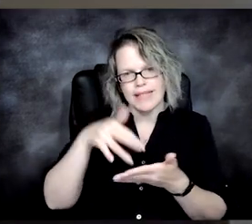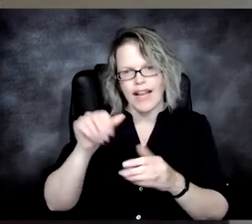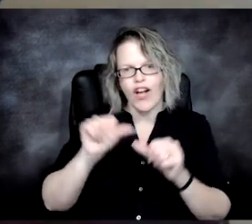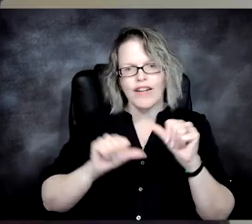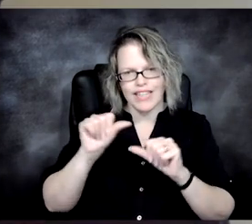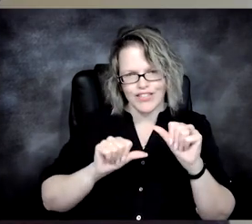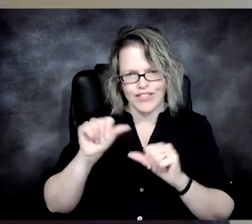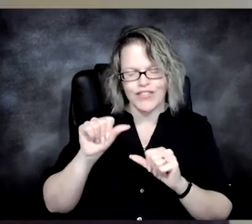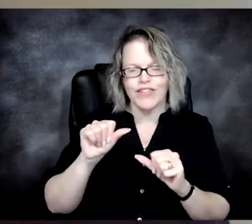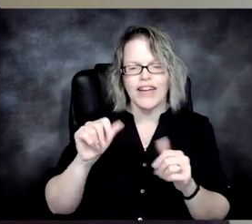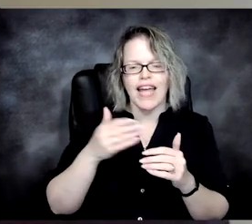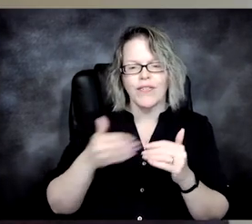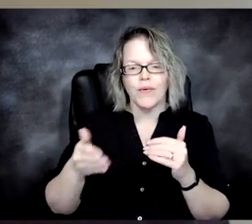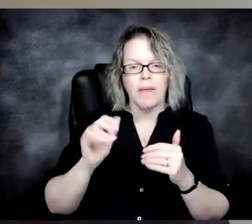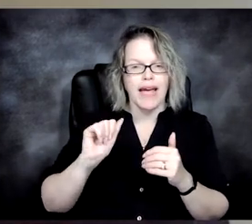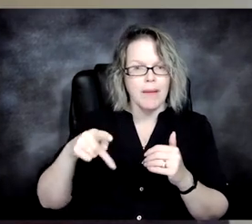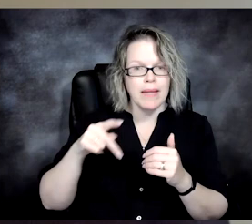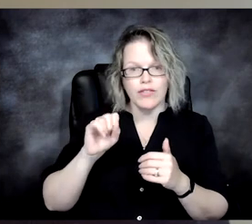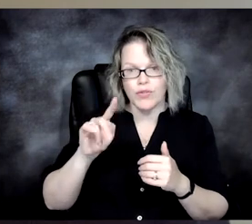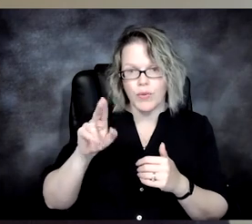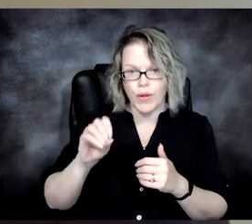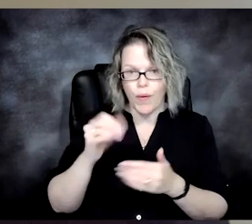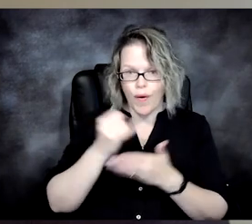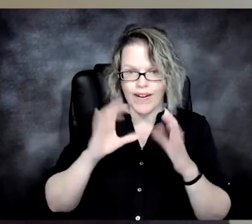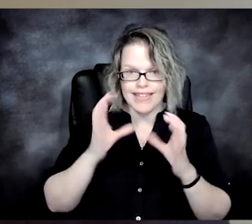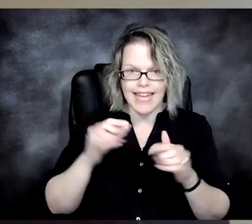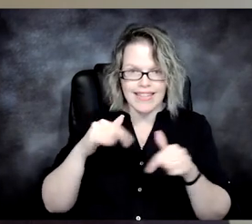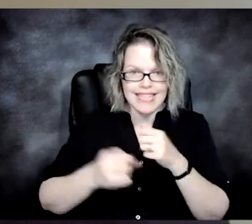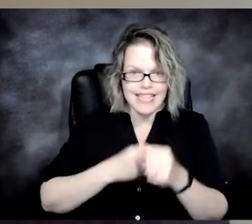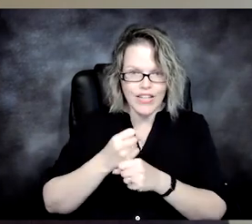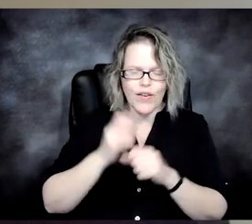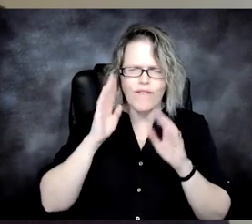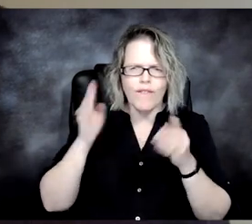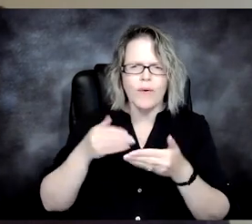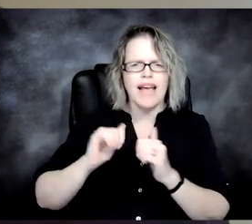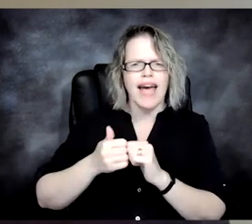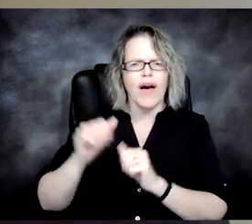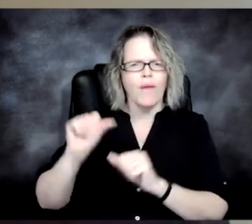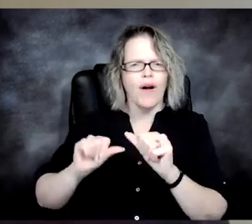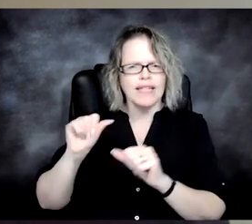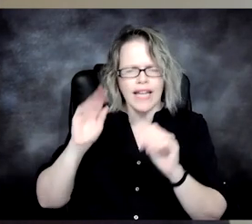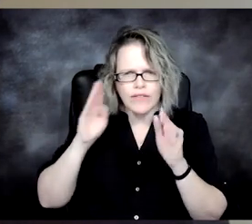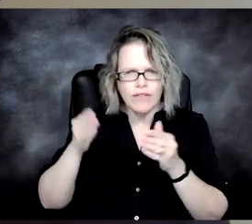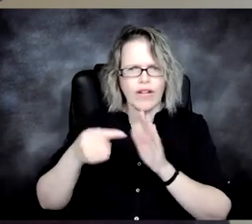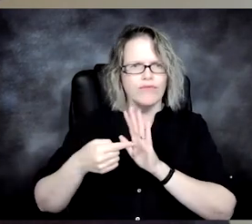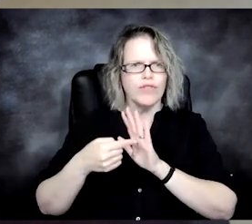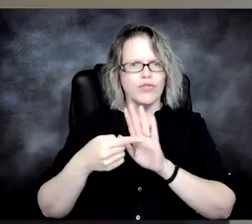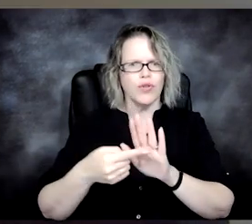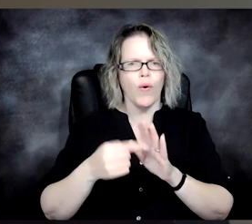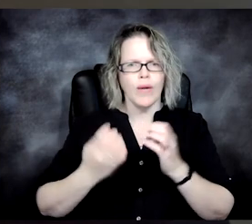my AP studio art class this year, I've mainly focused on how an architect can best convey an emotion or